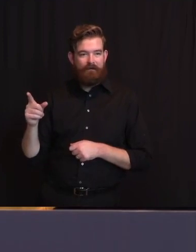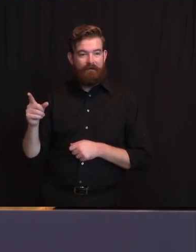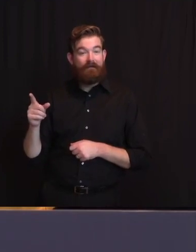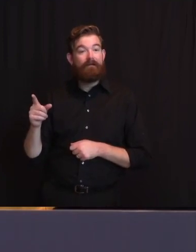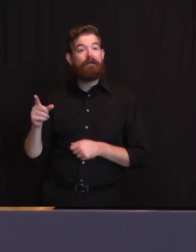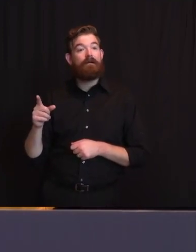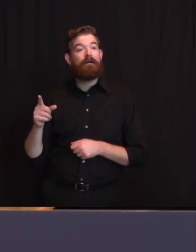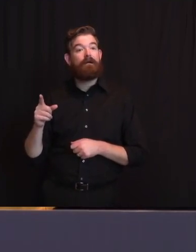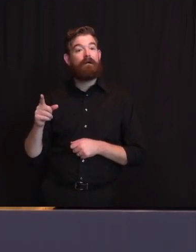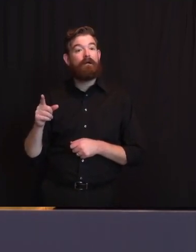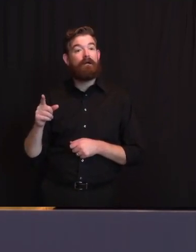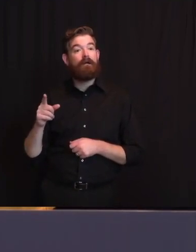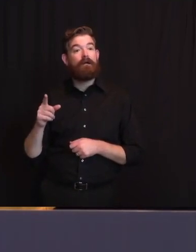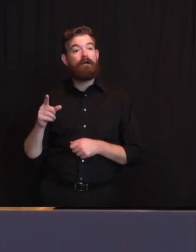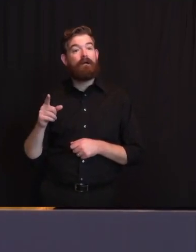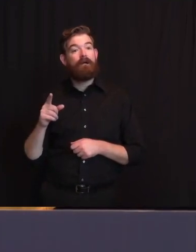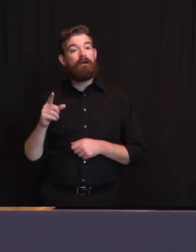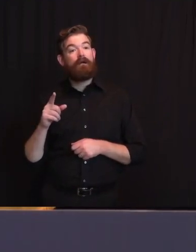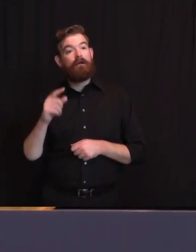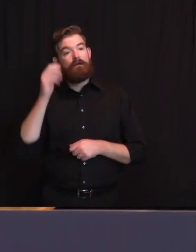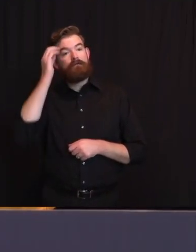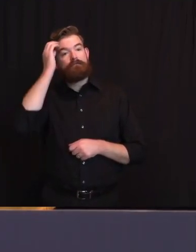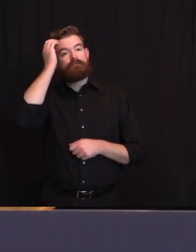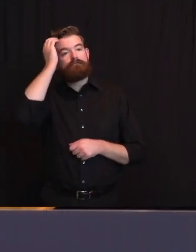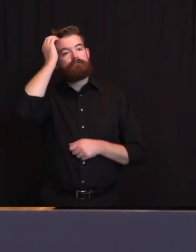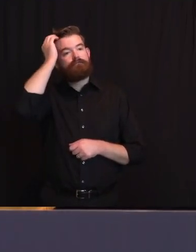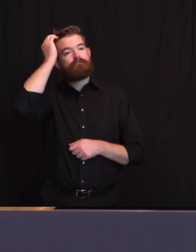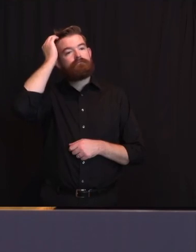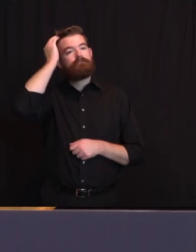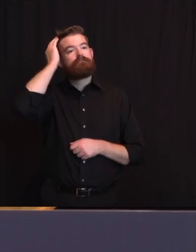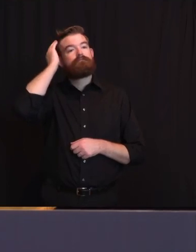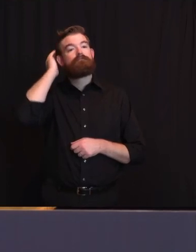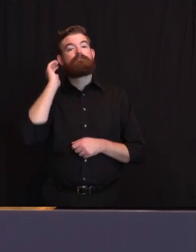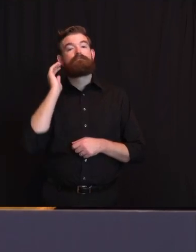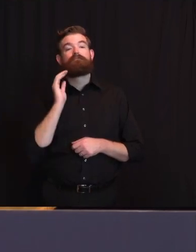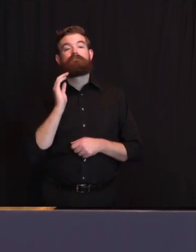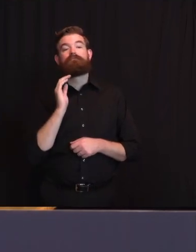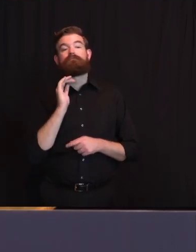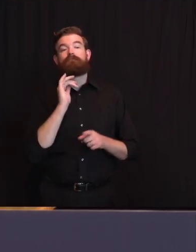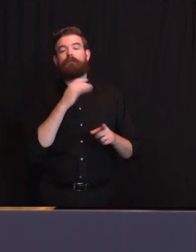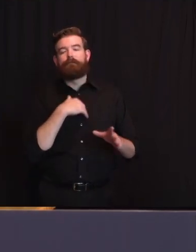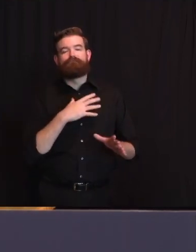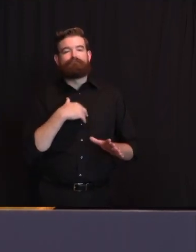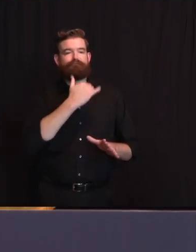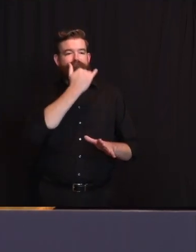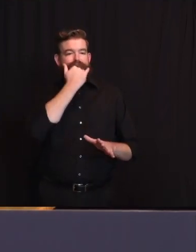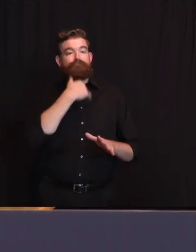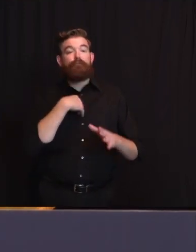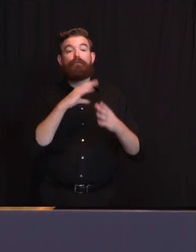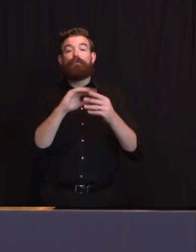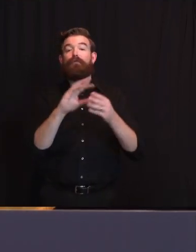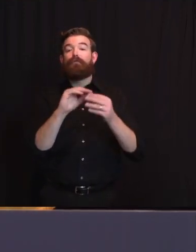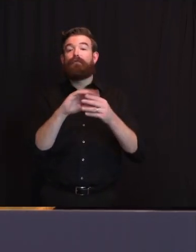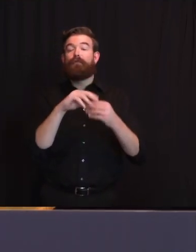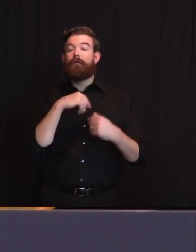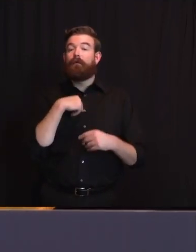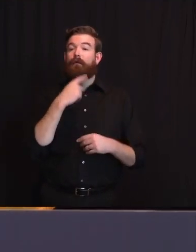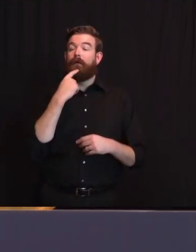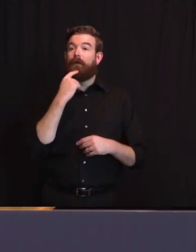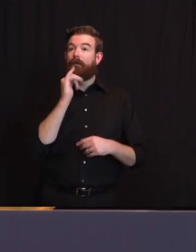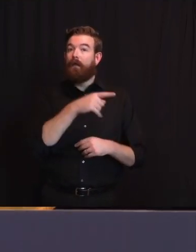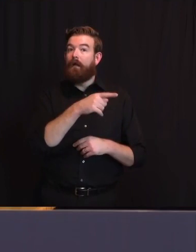that. And I mentioned this to you all earlier. We've got Knucklehead. The silver medal winner was